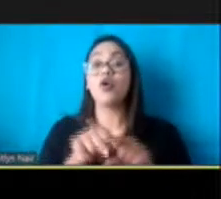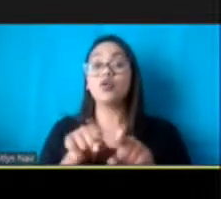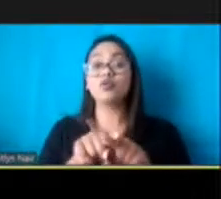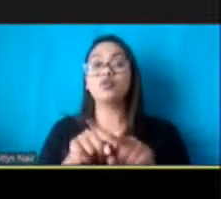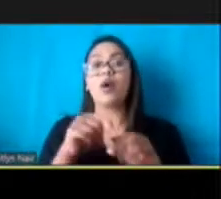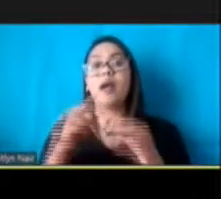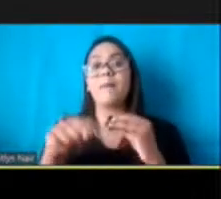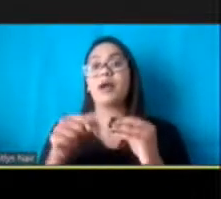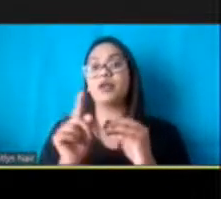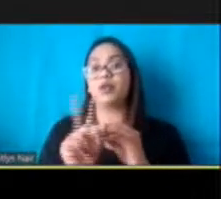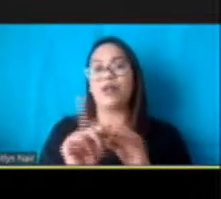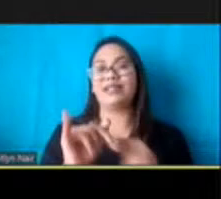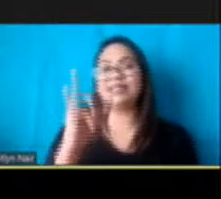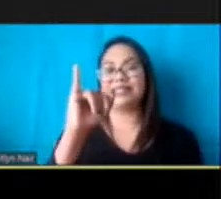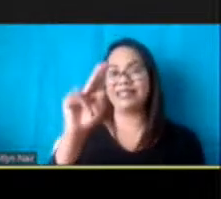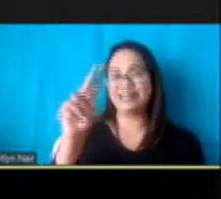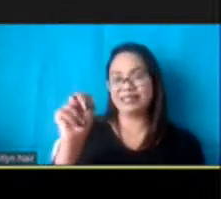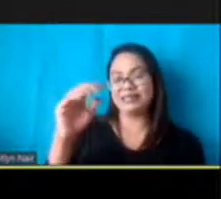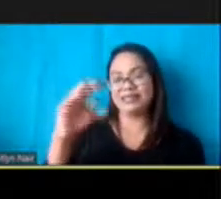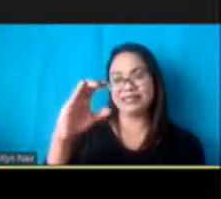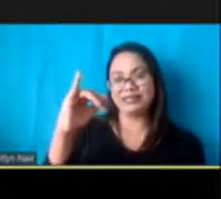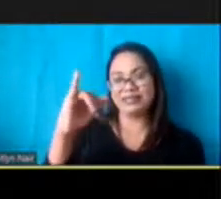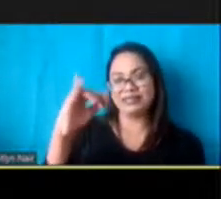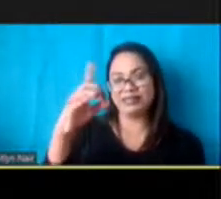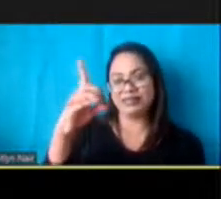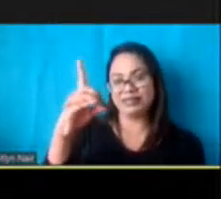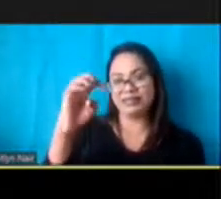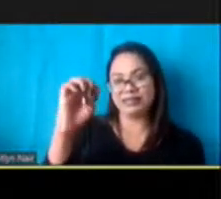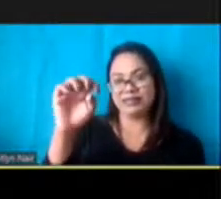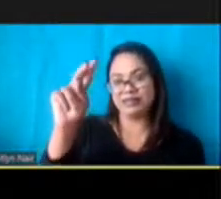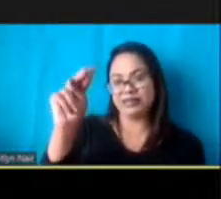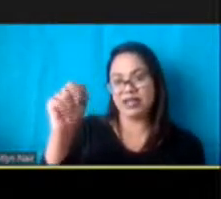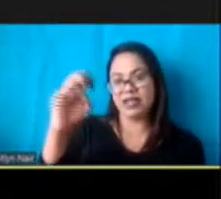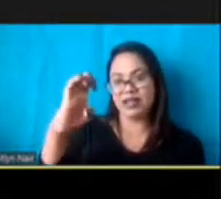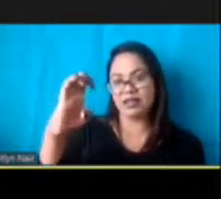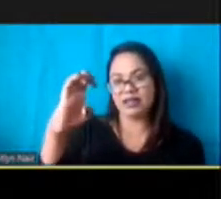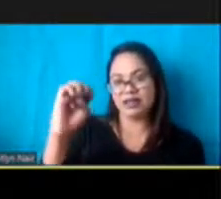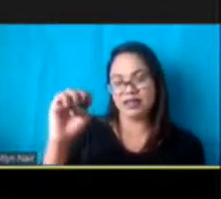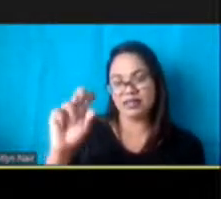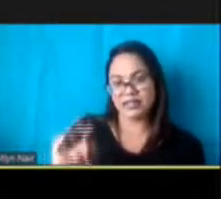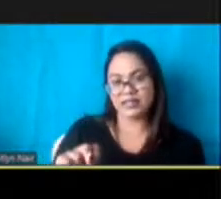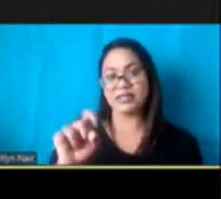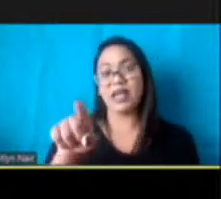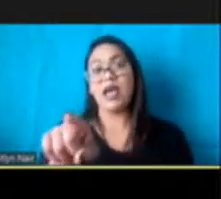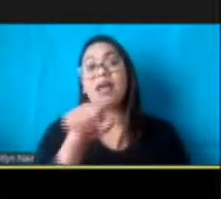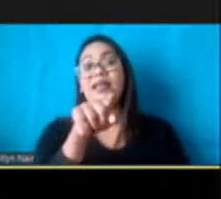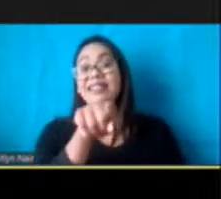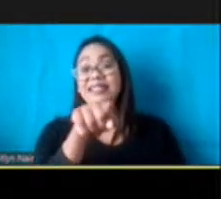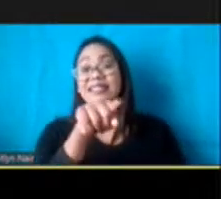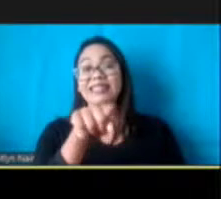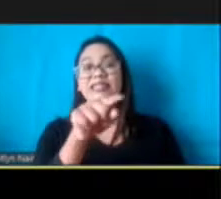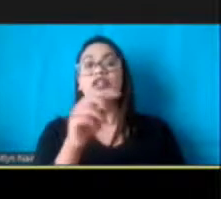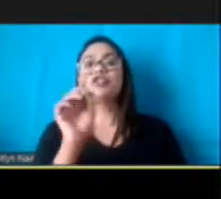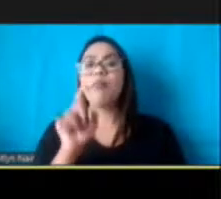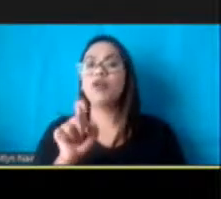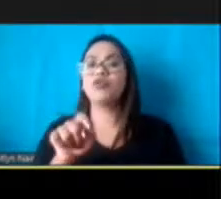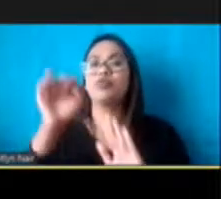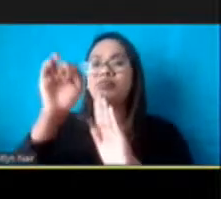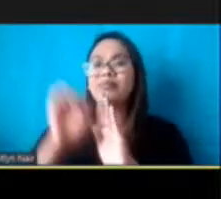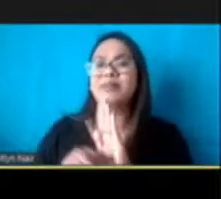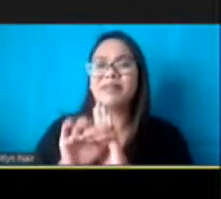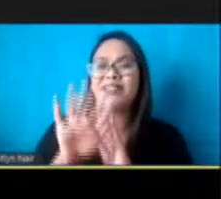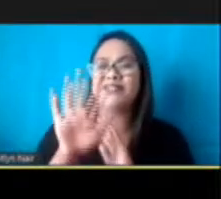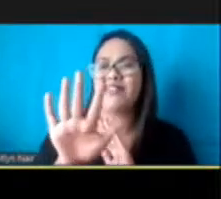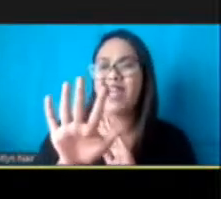which has increased. If you think that the incidence risk is supposed to be less than 5, there is